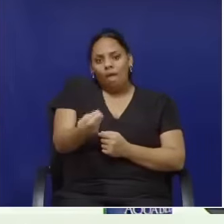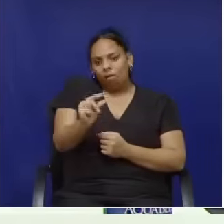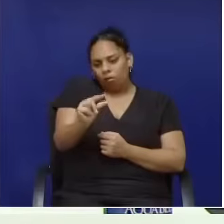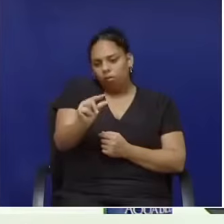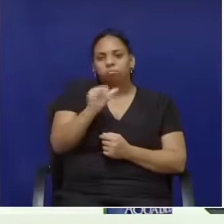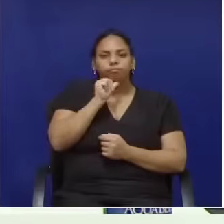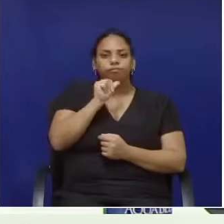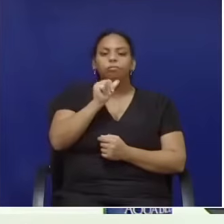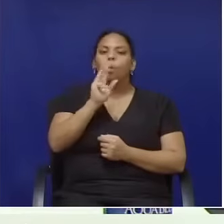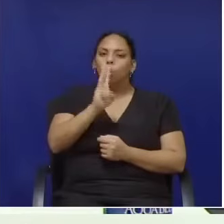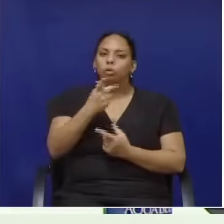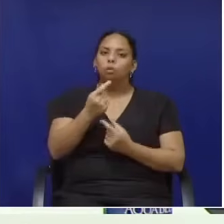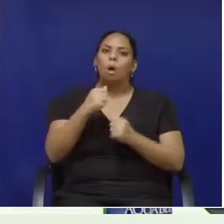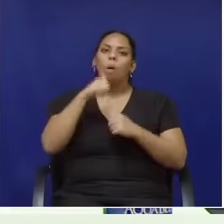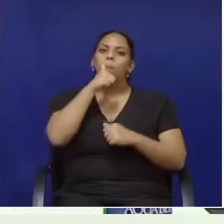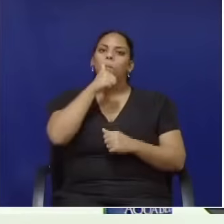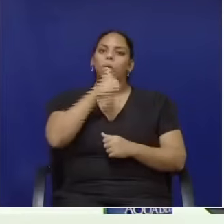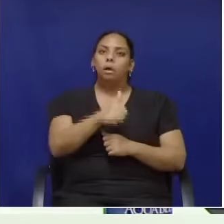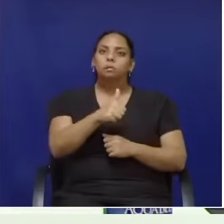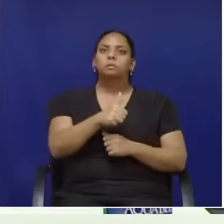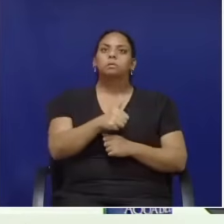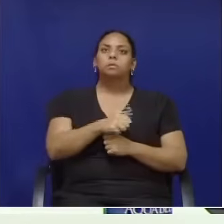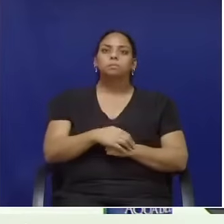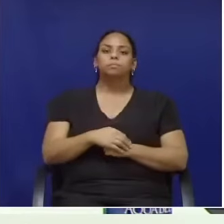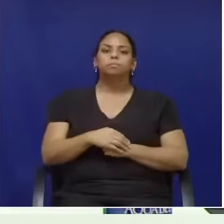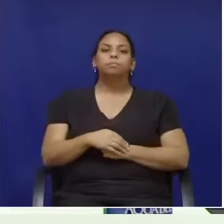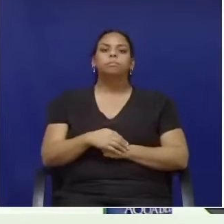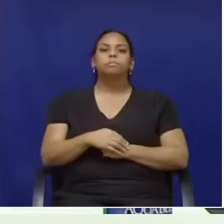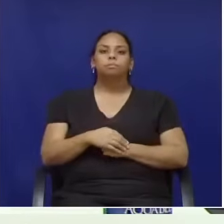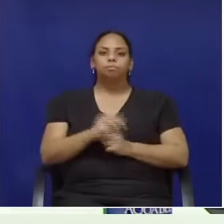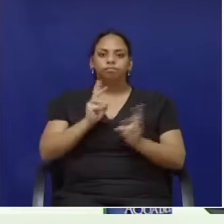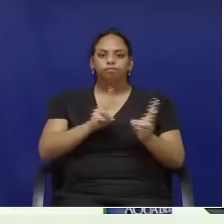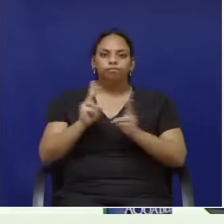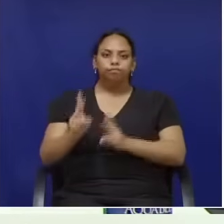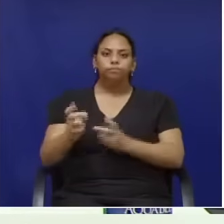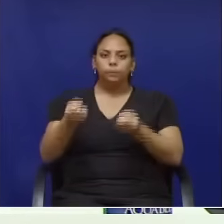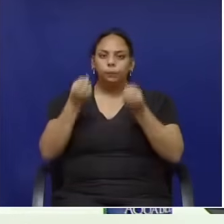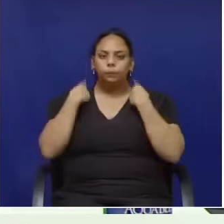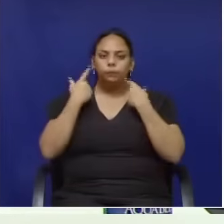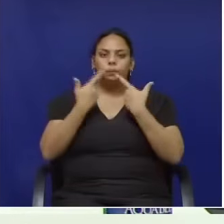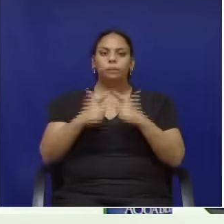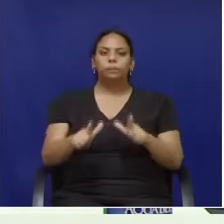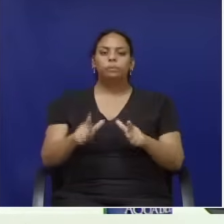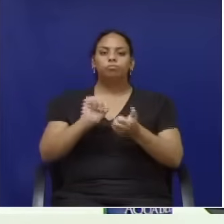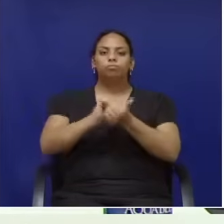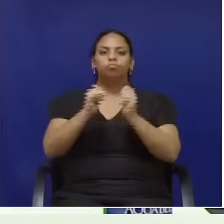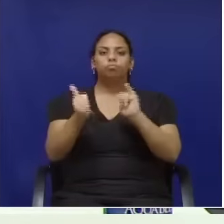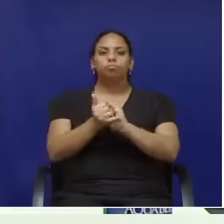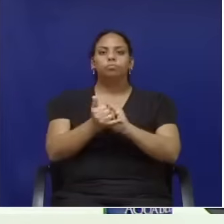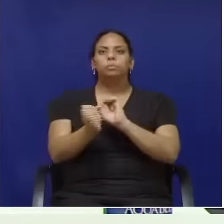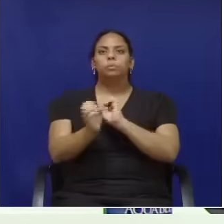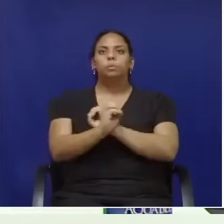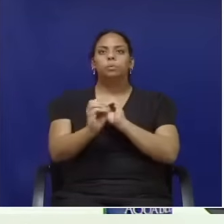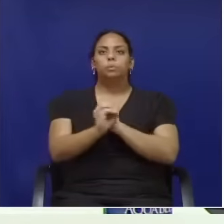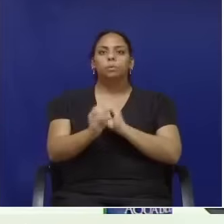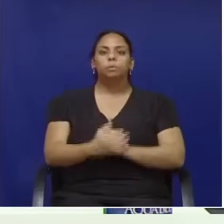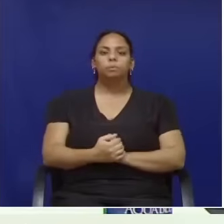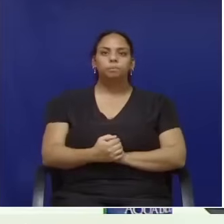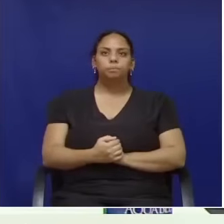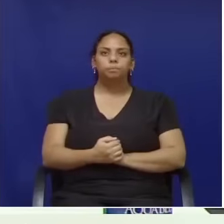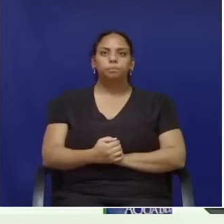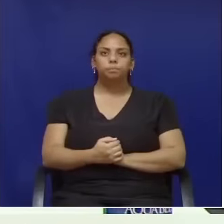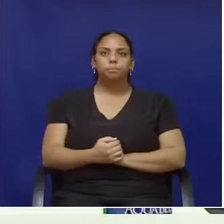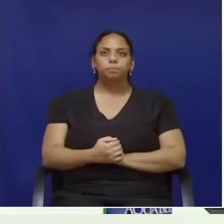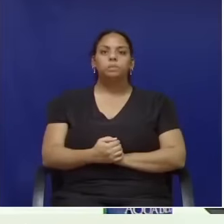all vernacular. Kasi sutu vari vana va muthu, va ngwatelana nhloko ya tsila. So this is our